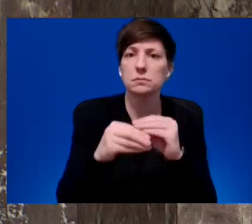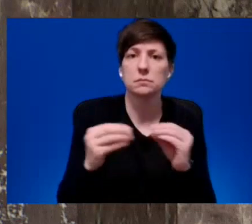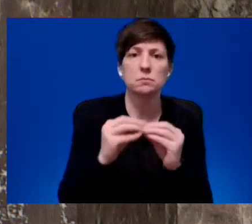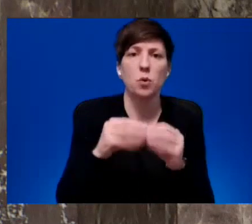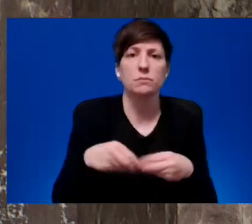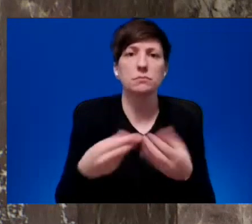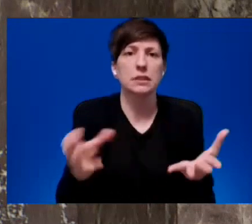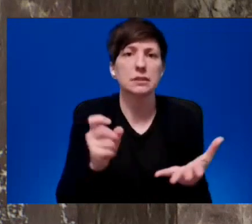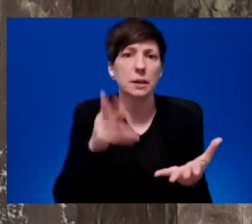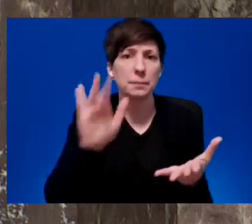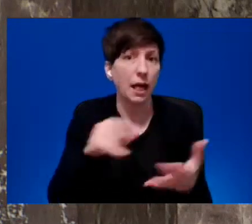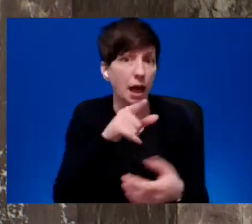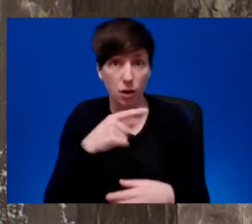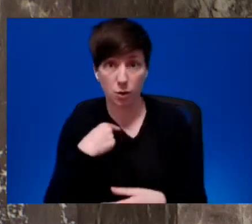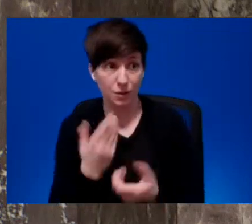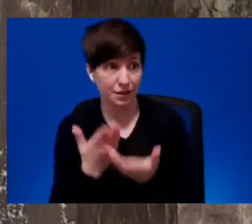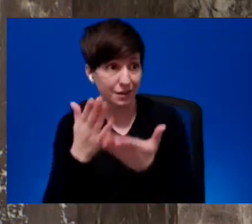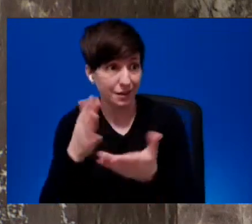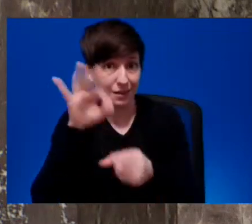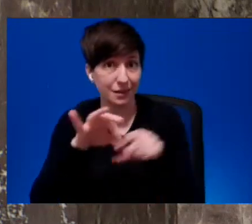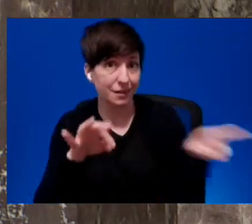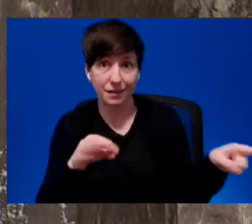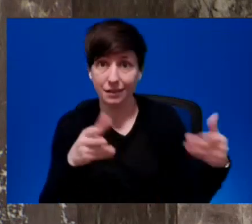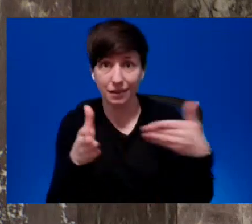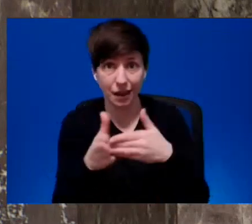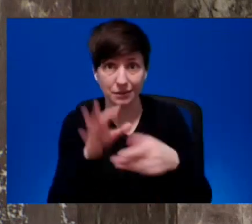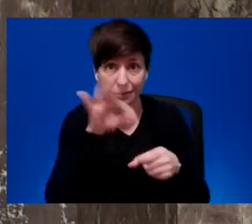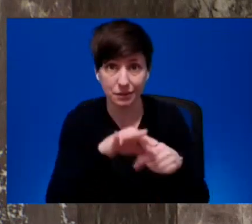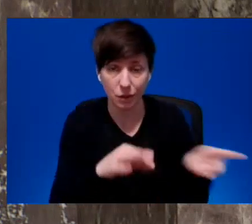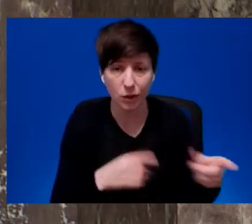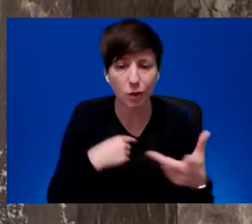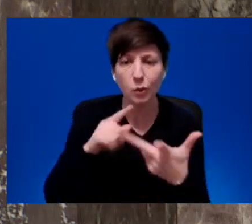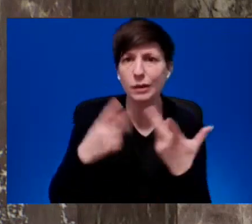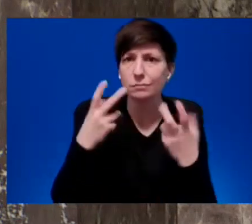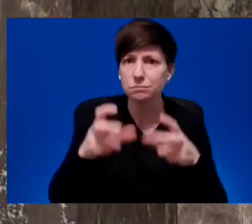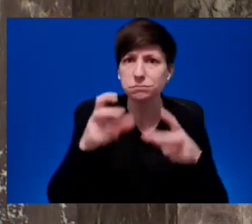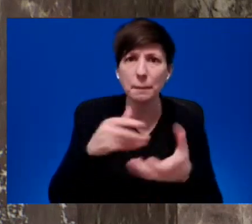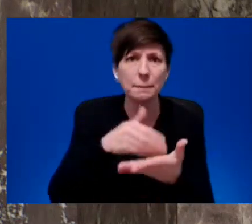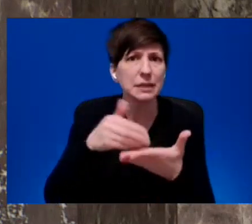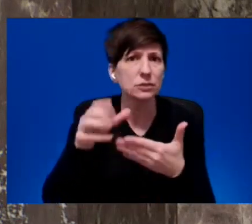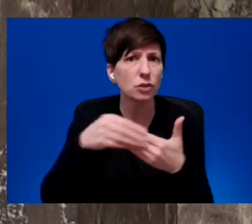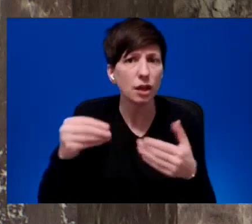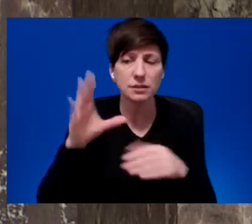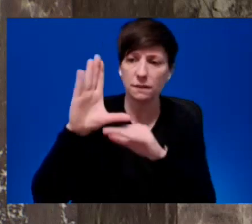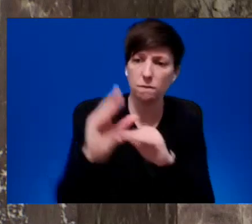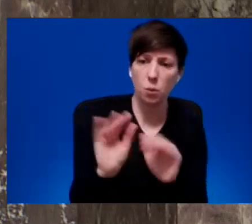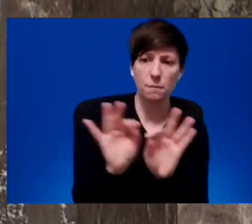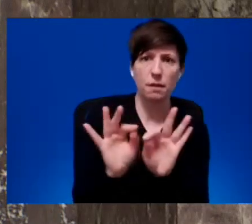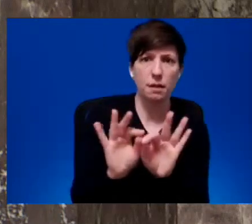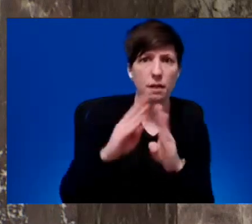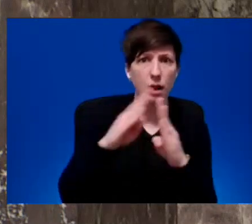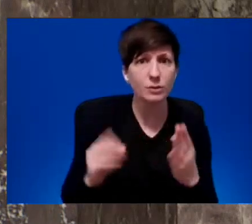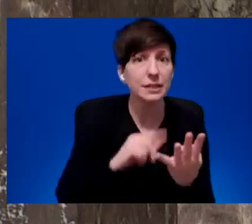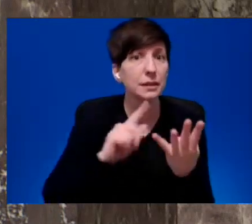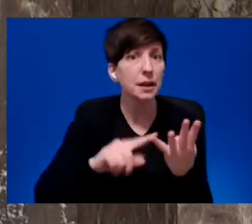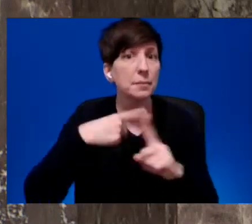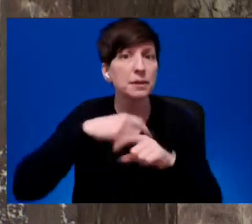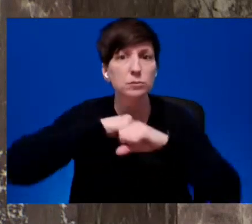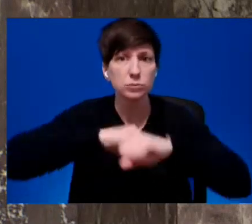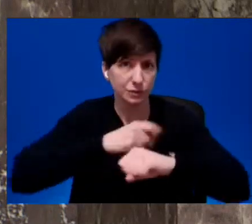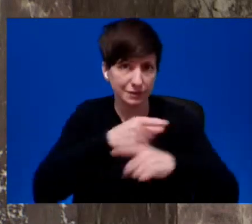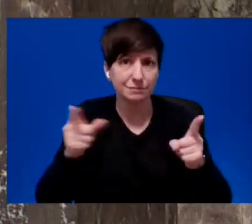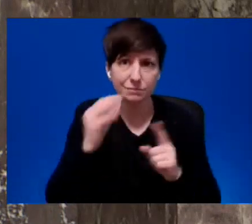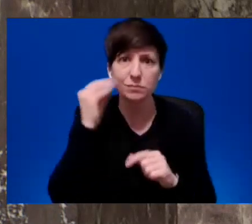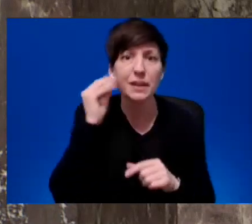we're investing historic levels of dollars in affordable housing, and we're protecting existing housing stock, Honourable Speaker, like we did today in